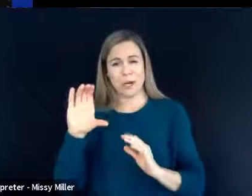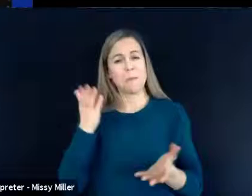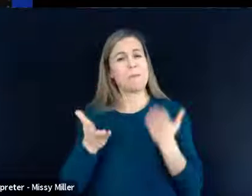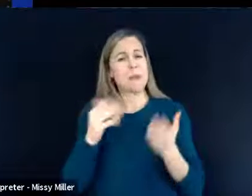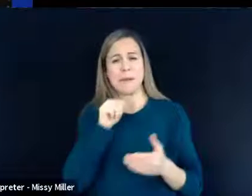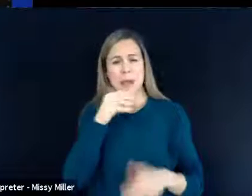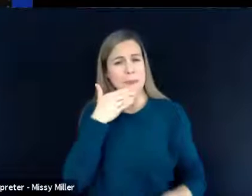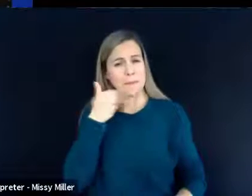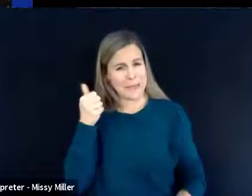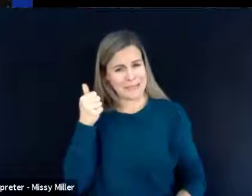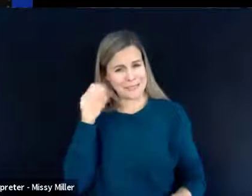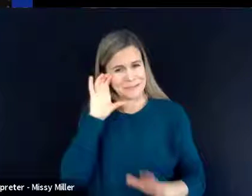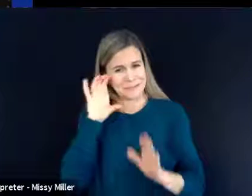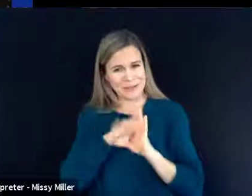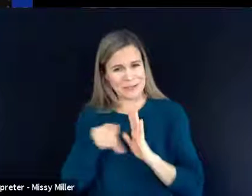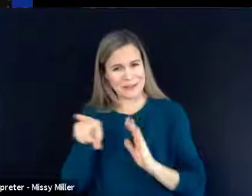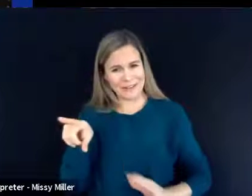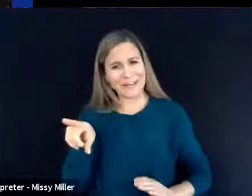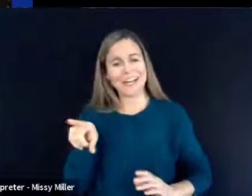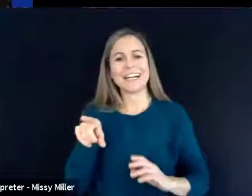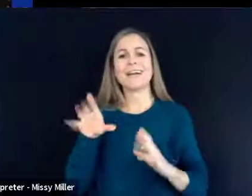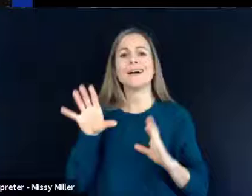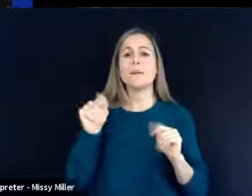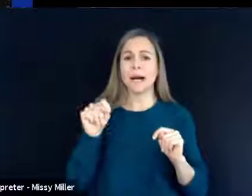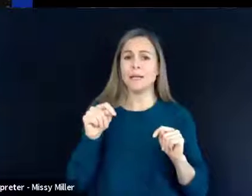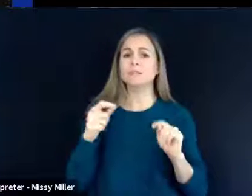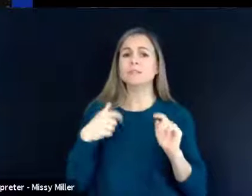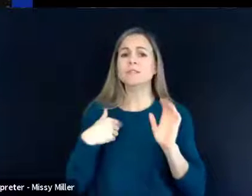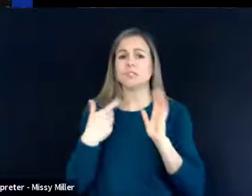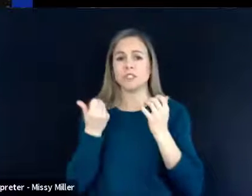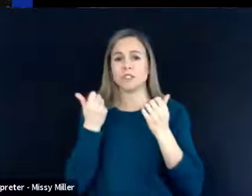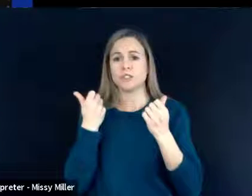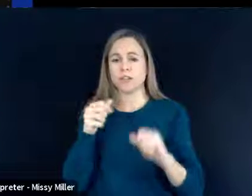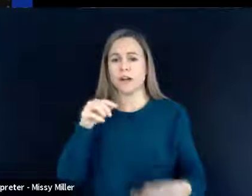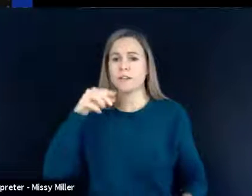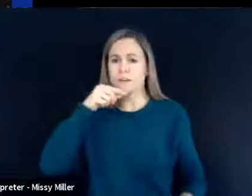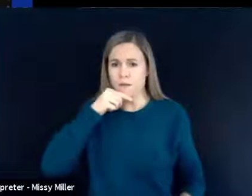Lacey, but she's intentionally sticking